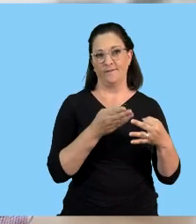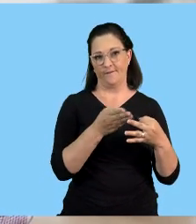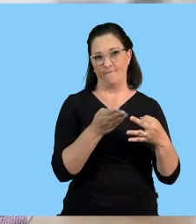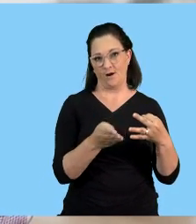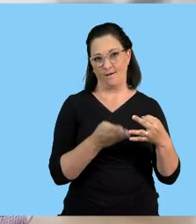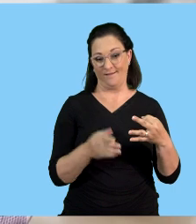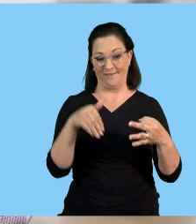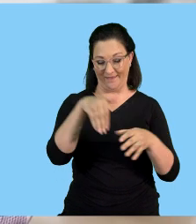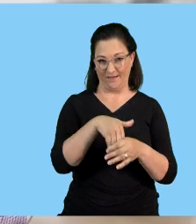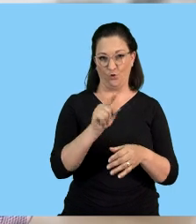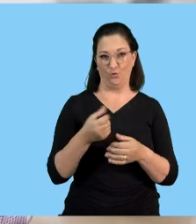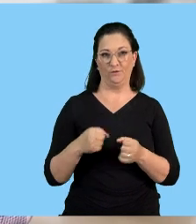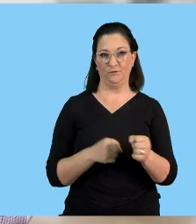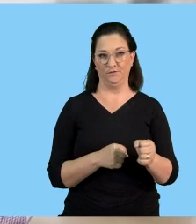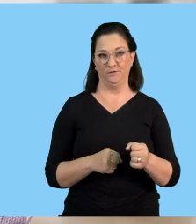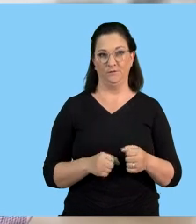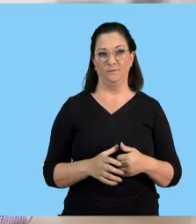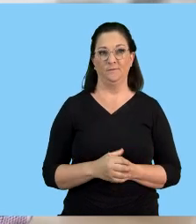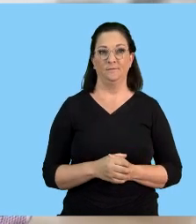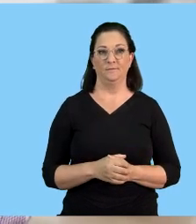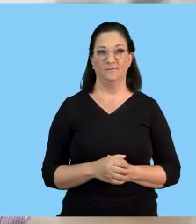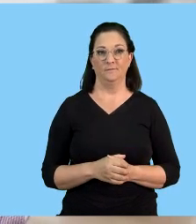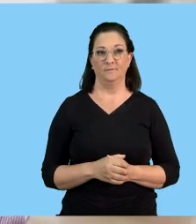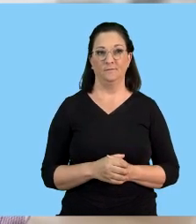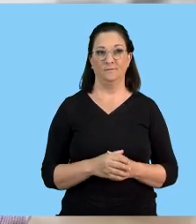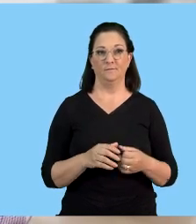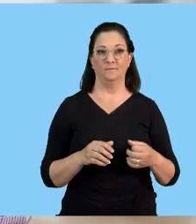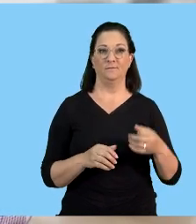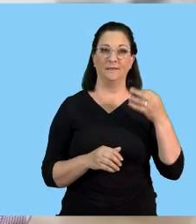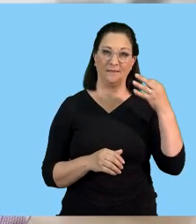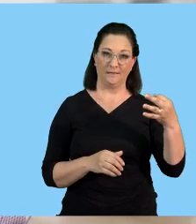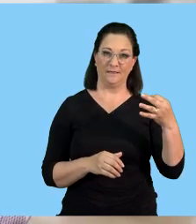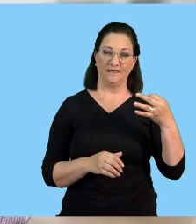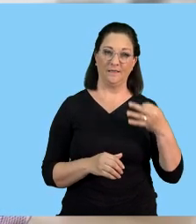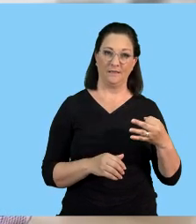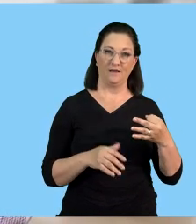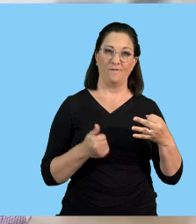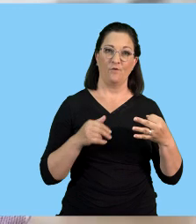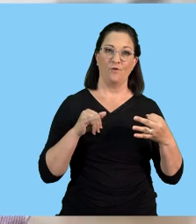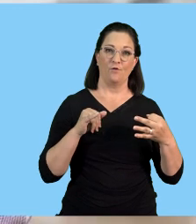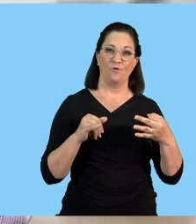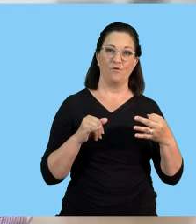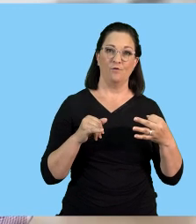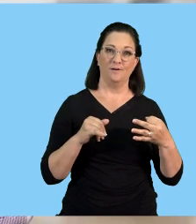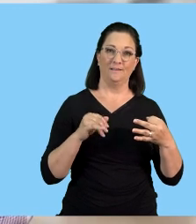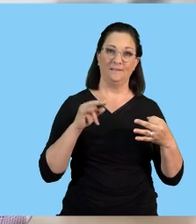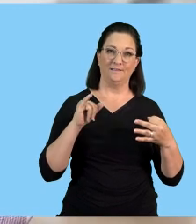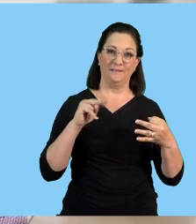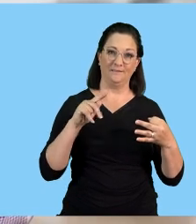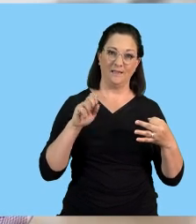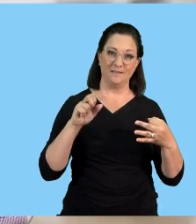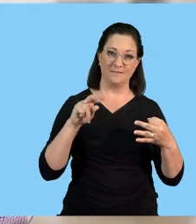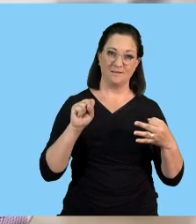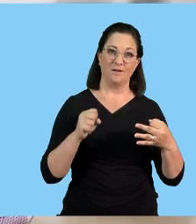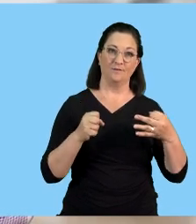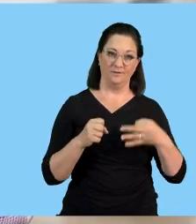of strategies. Integration strategy has got 3 types. Intensive has got 3 types. Diversification also has 3, as well